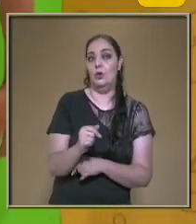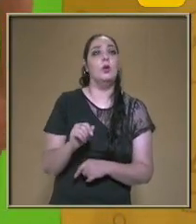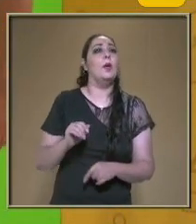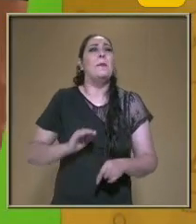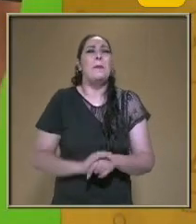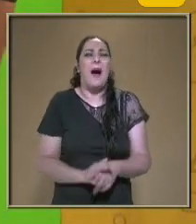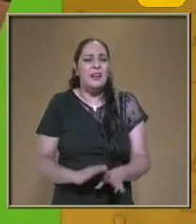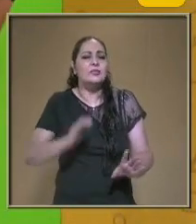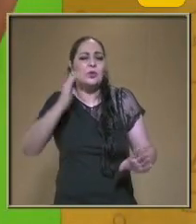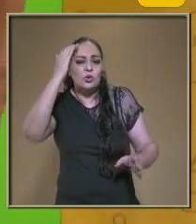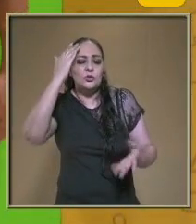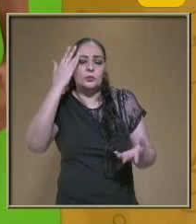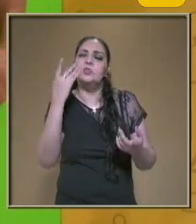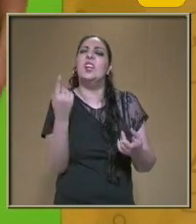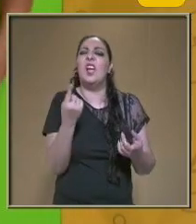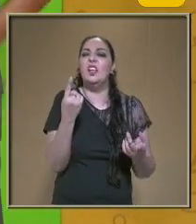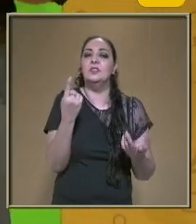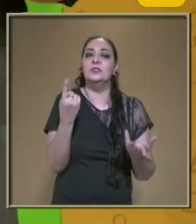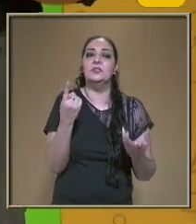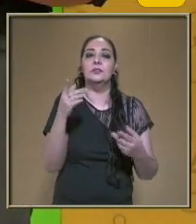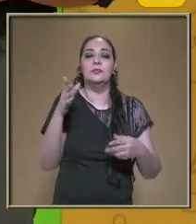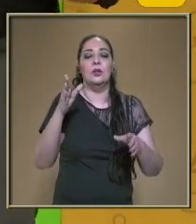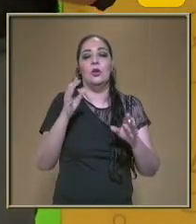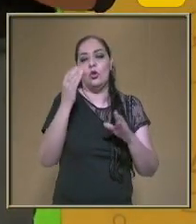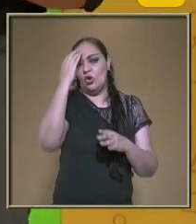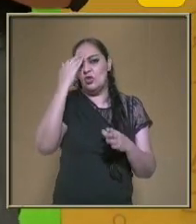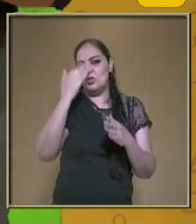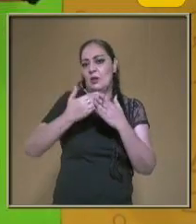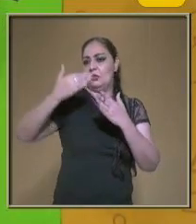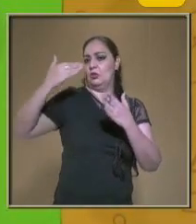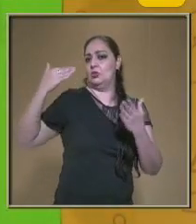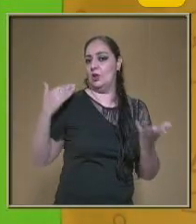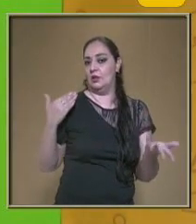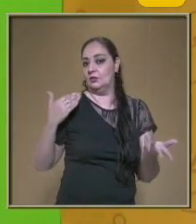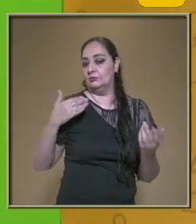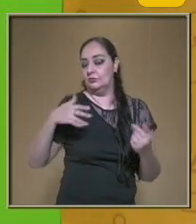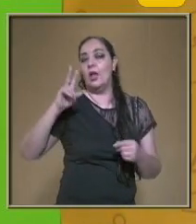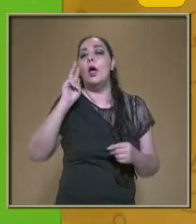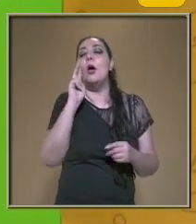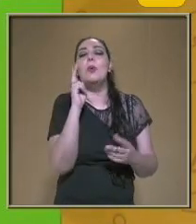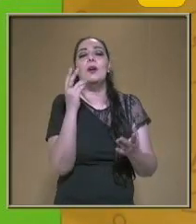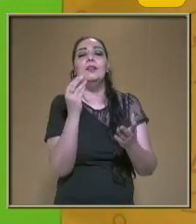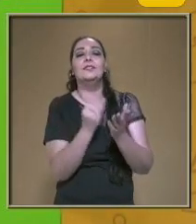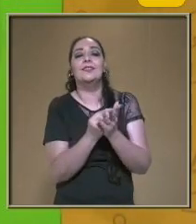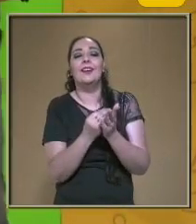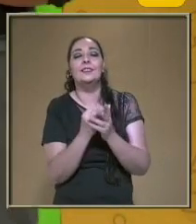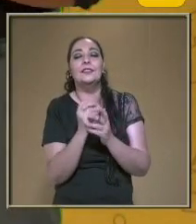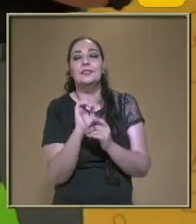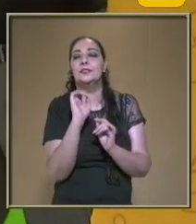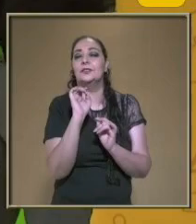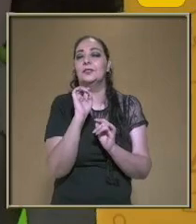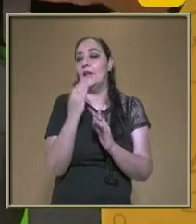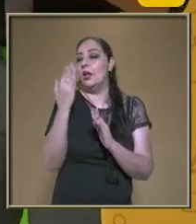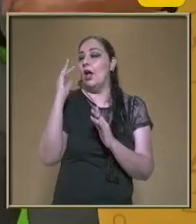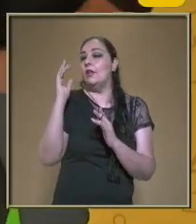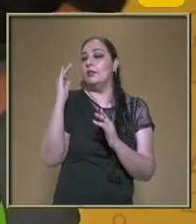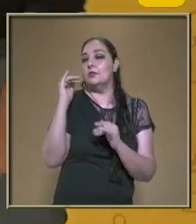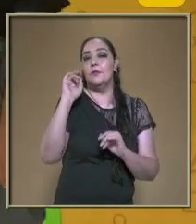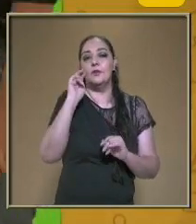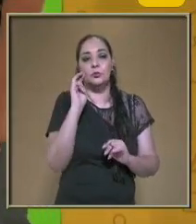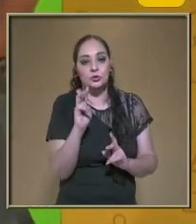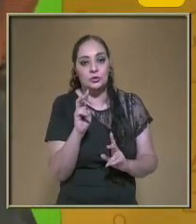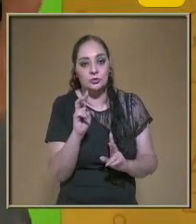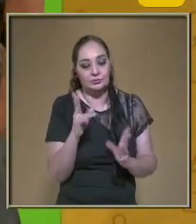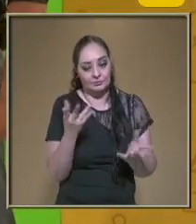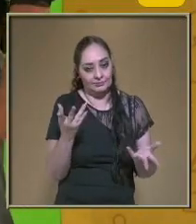previous knowledge? Okay, let's see if you remember the classes, let's see if you remember English,